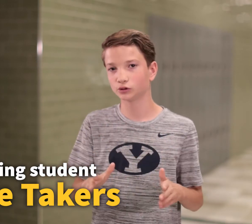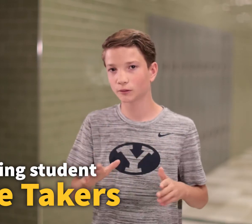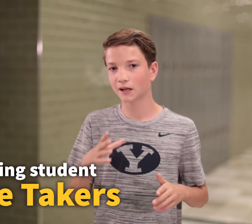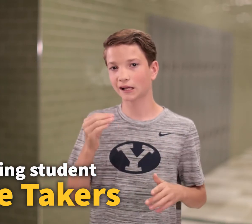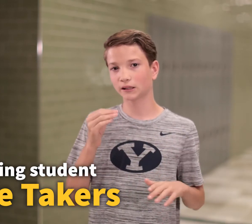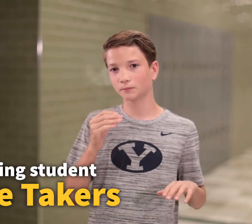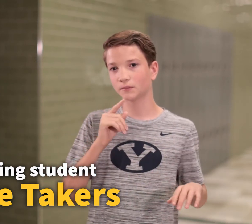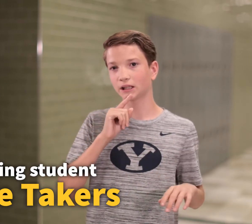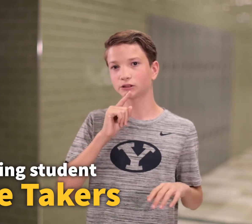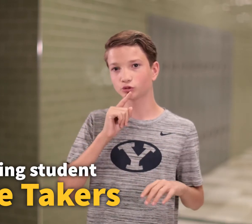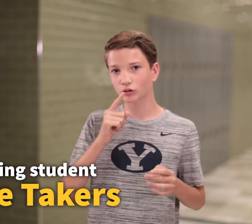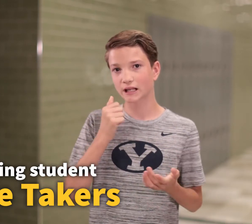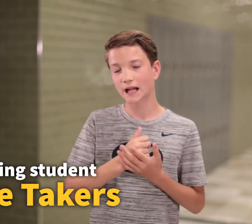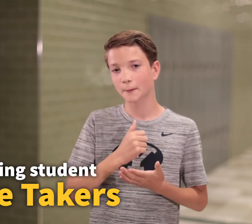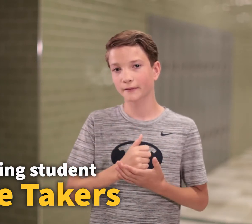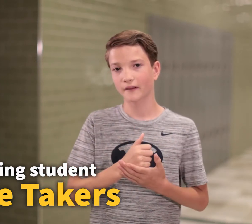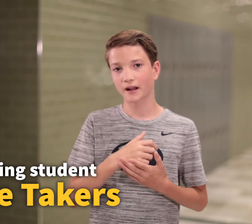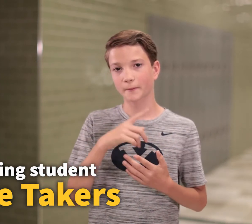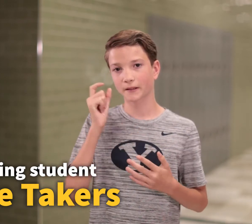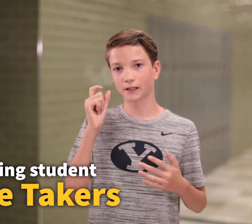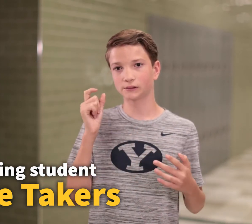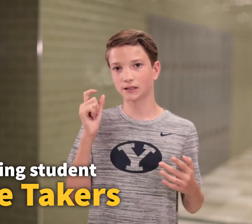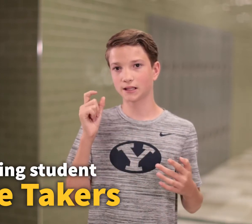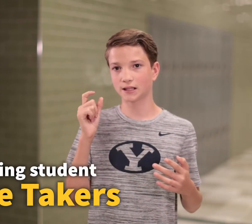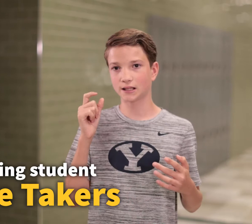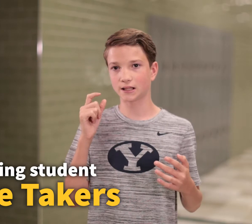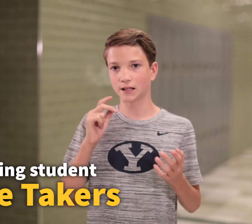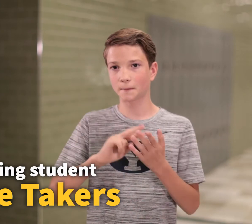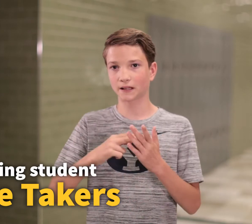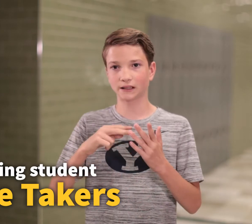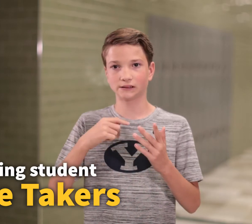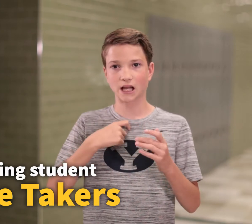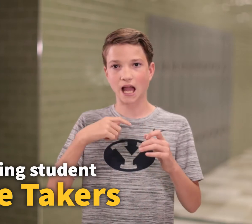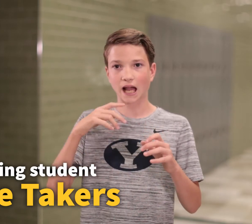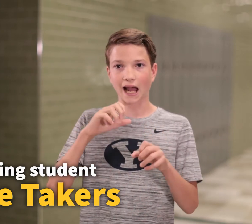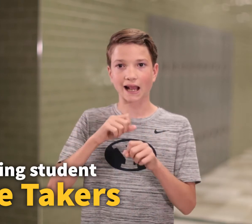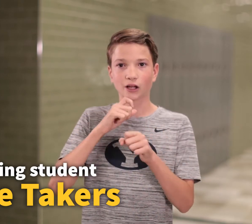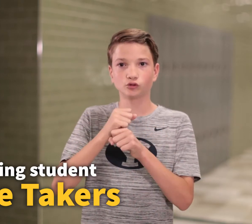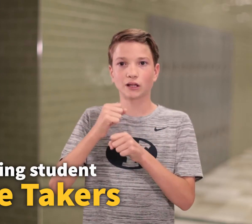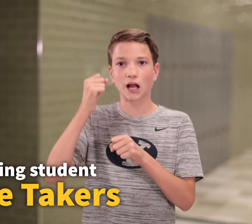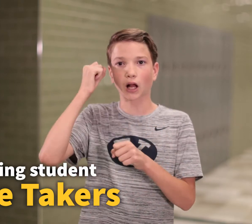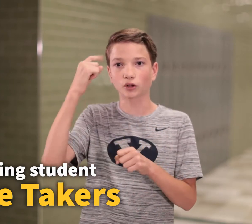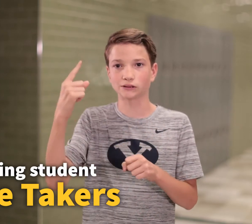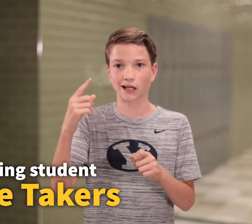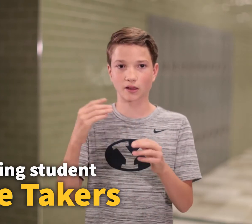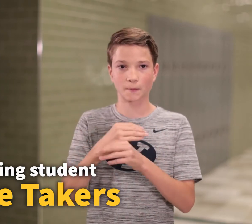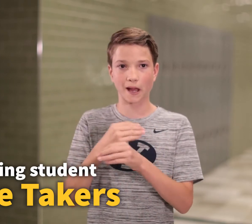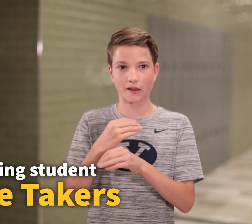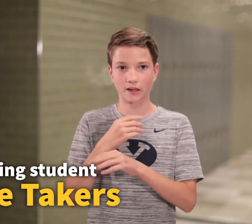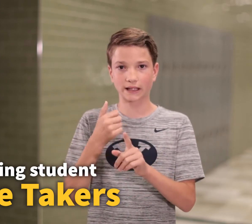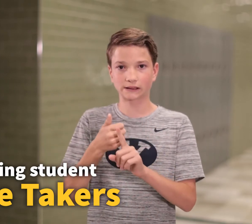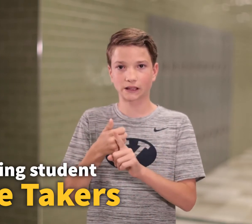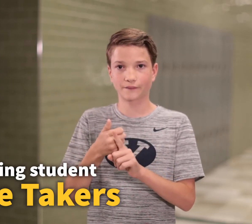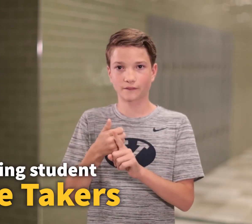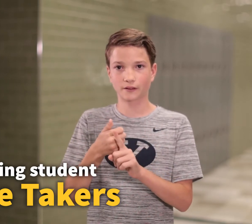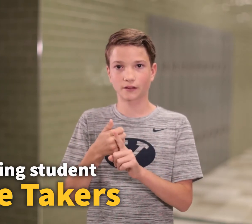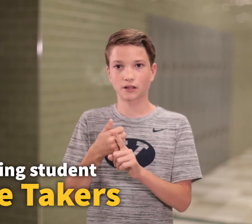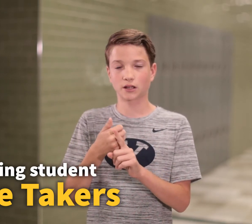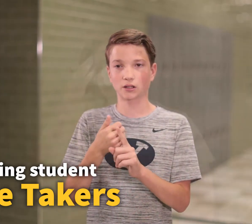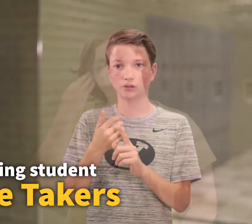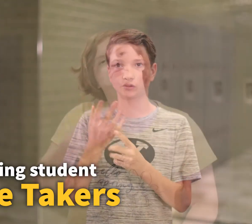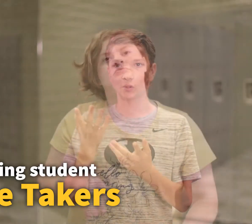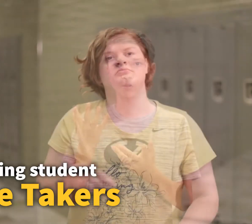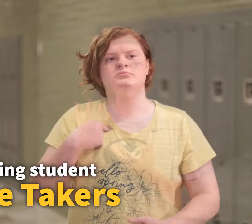the classroom, and that was really helpful for me because that meant that I could just focus on understanding the math concepts